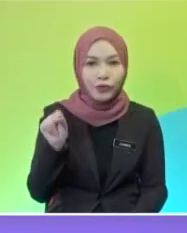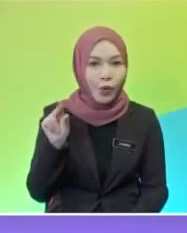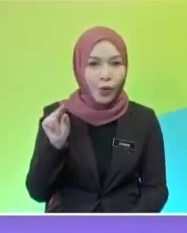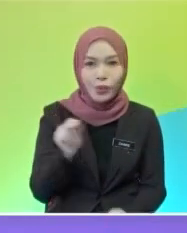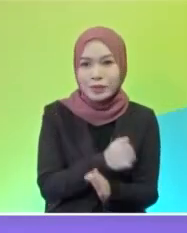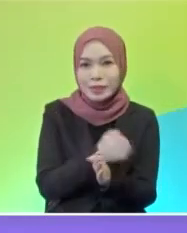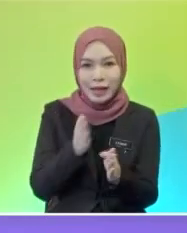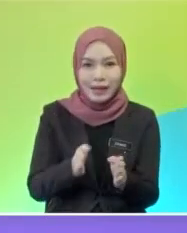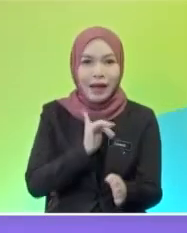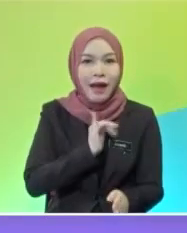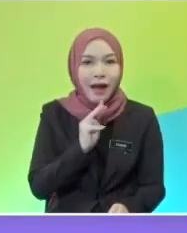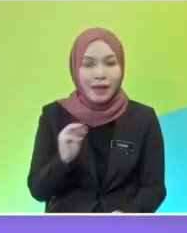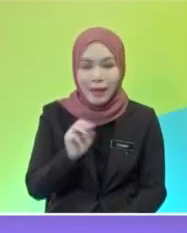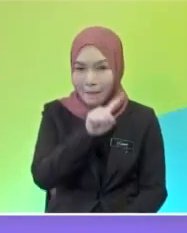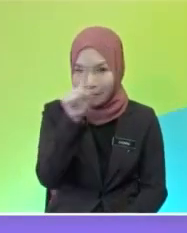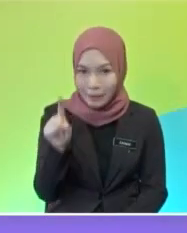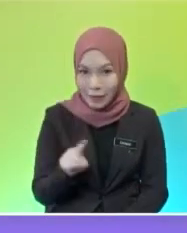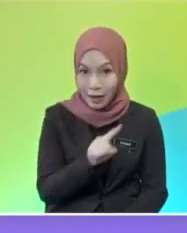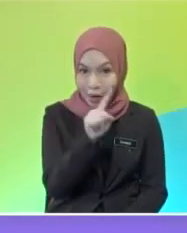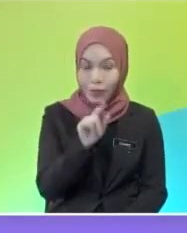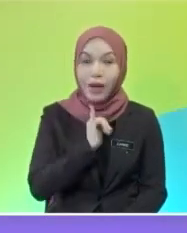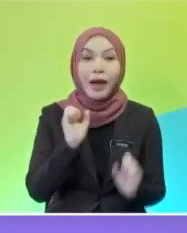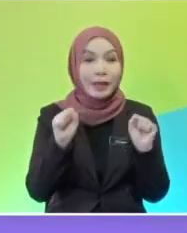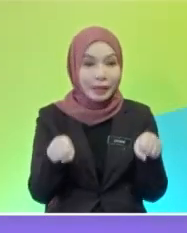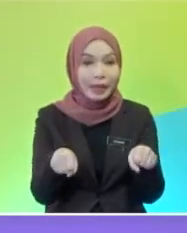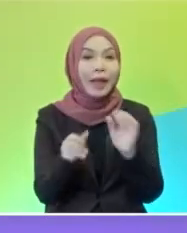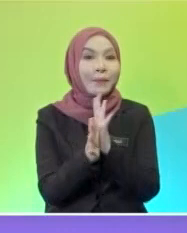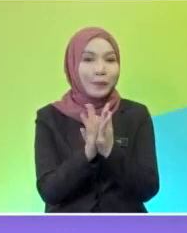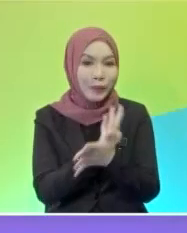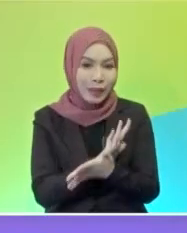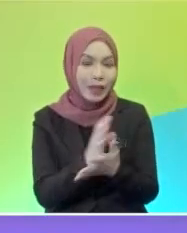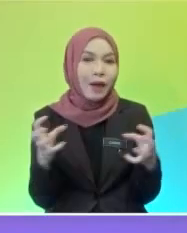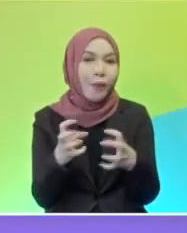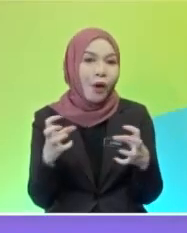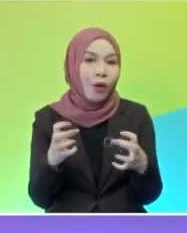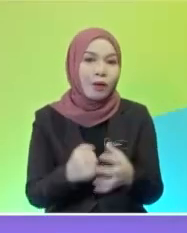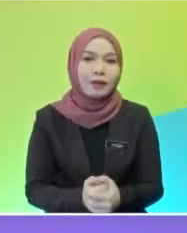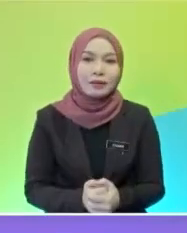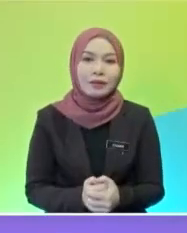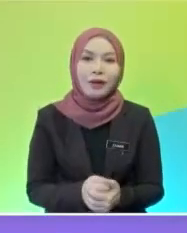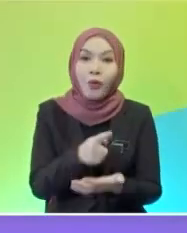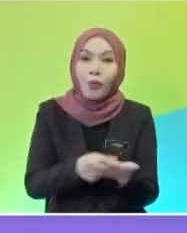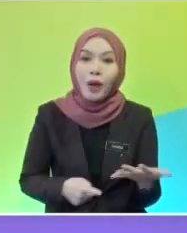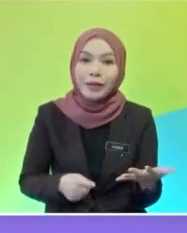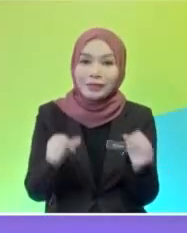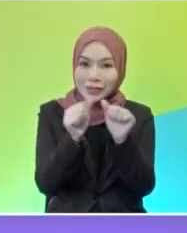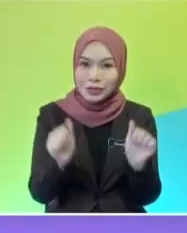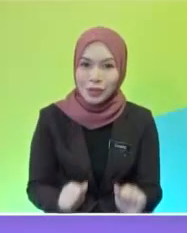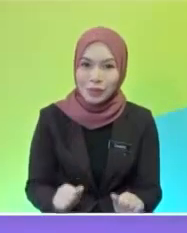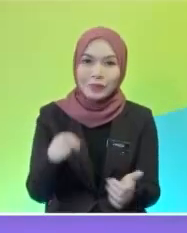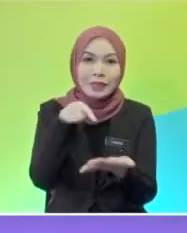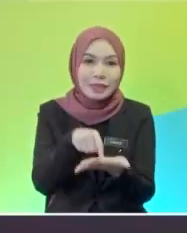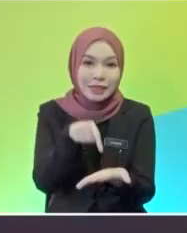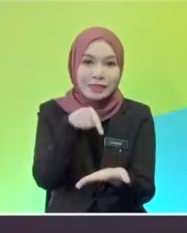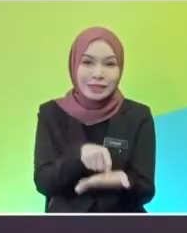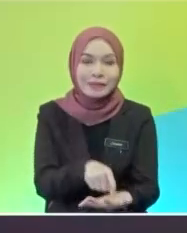round. I can be a ball. Okay, what do you think is the shape called? What do you think